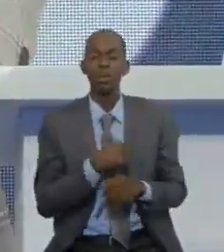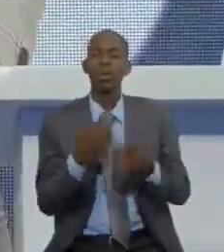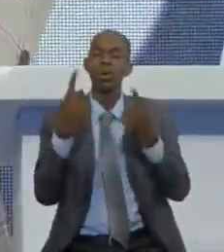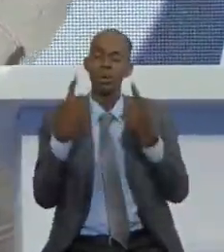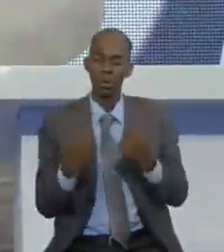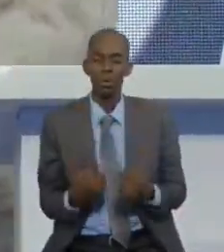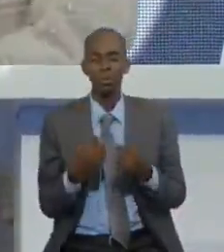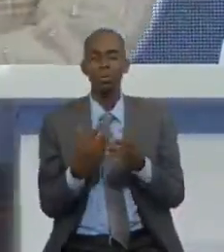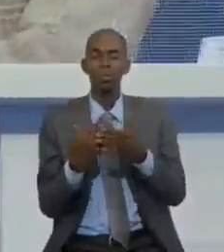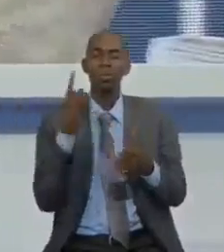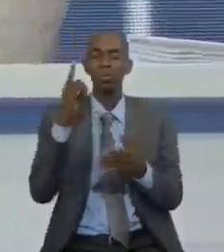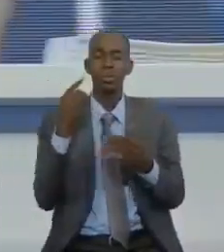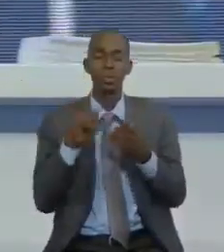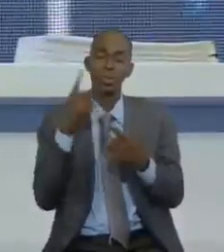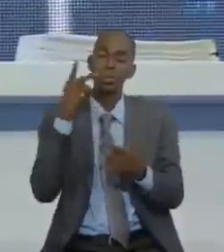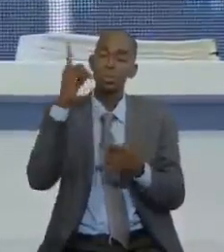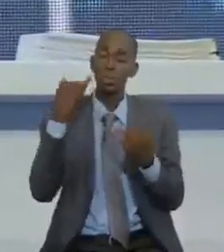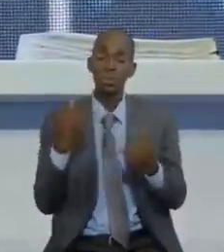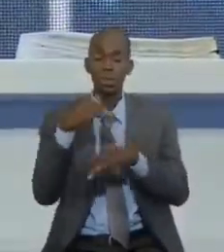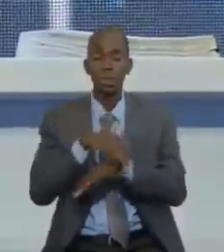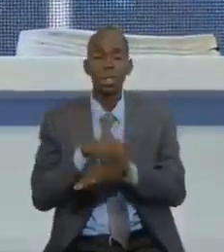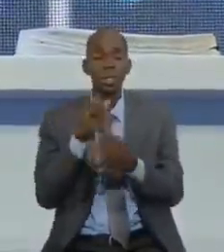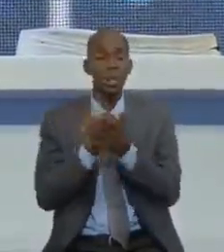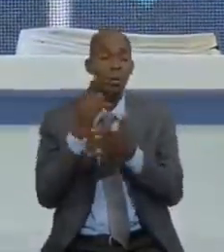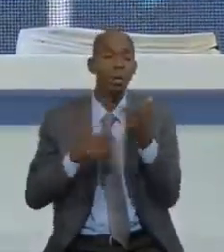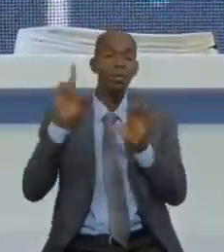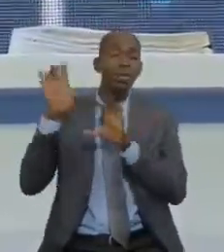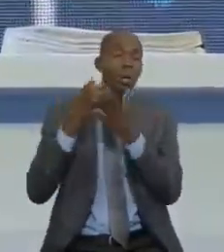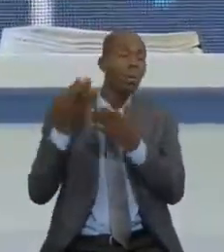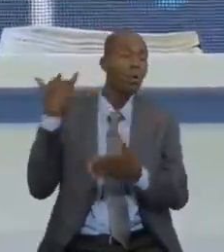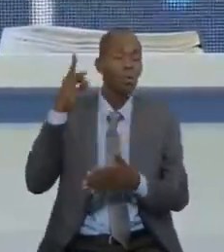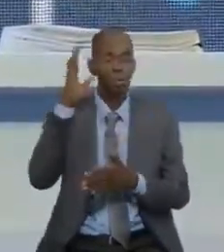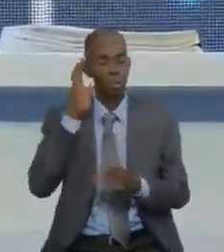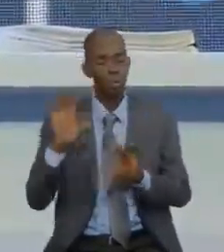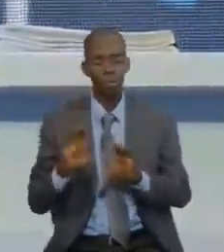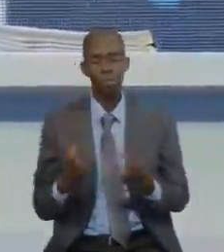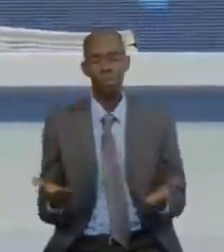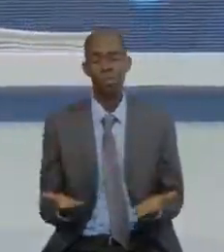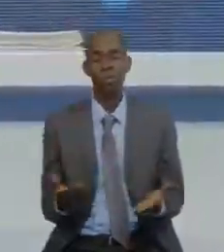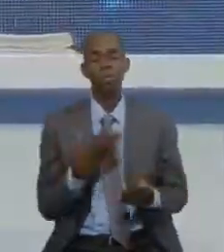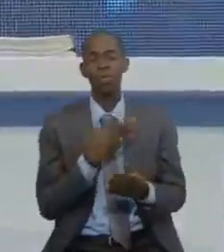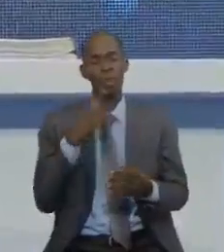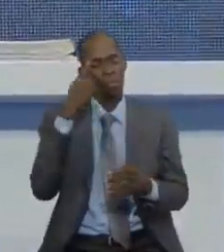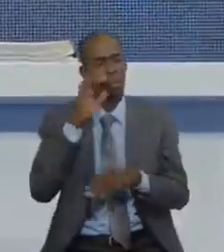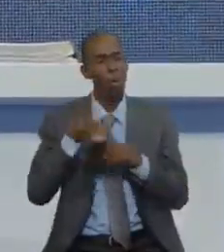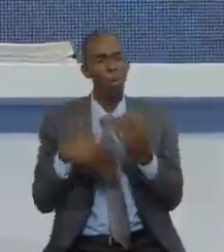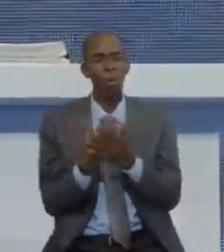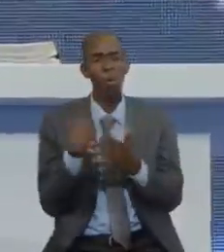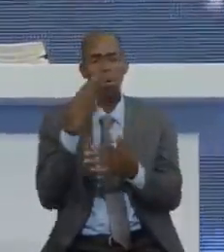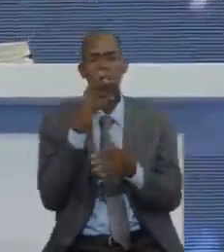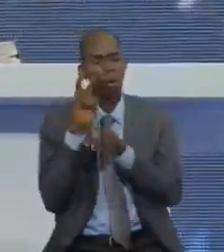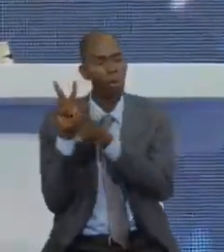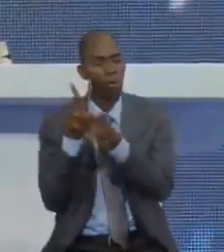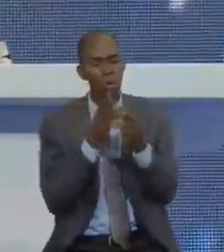tonight. That's what you did before, you are going to do here. And for those online,